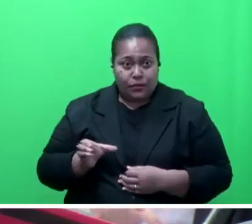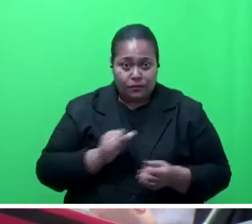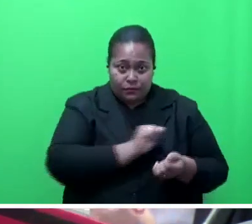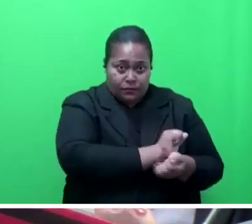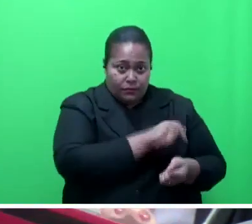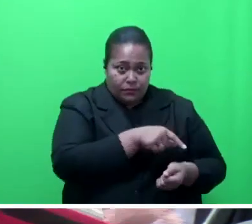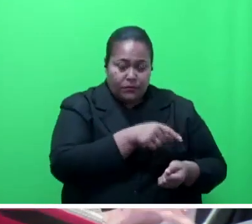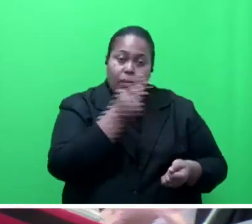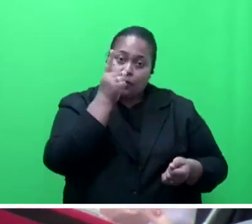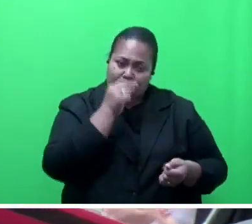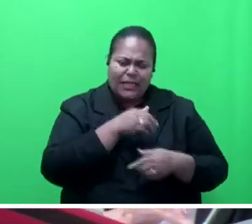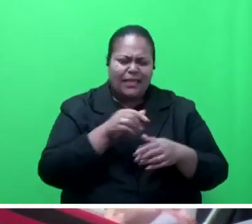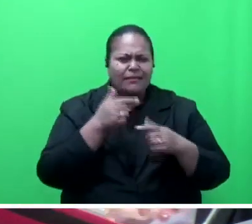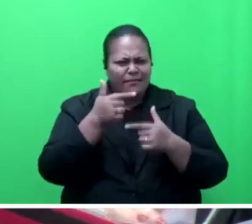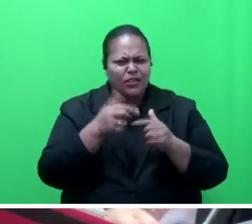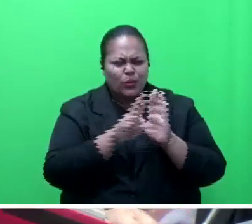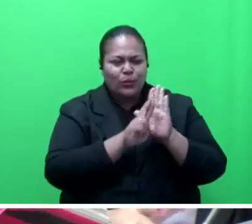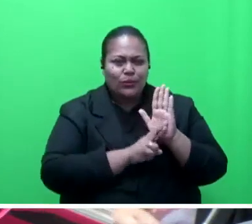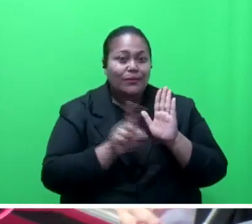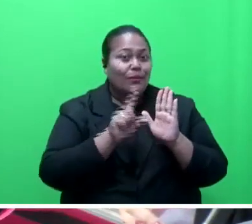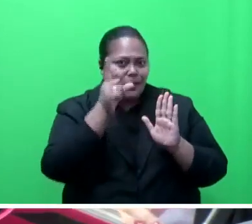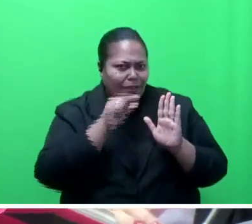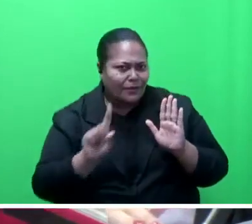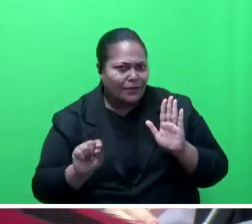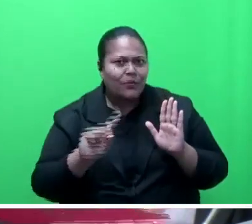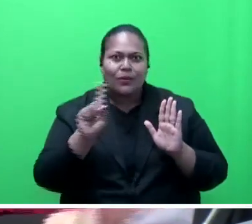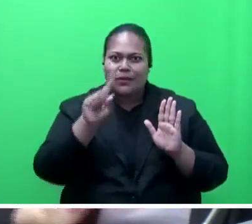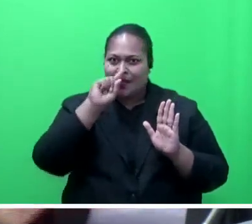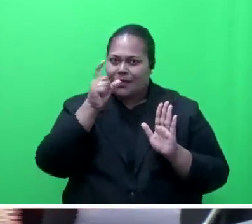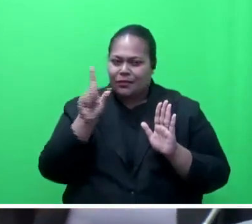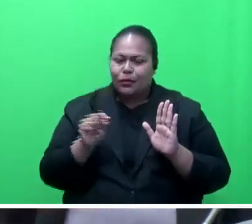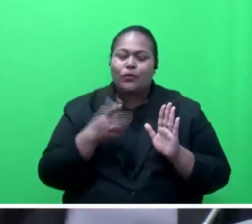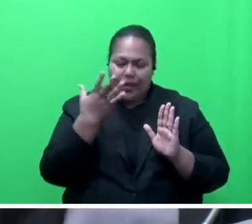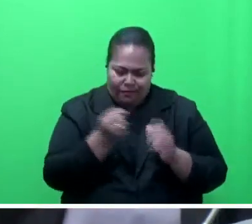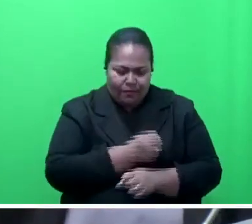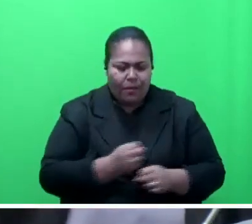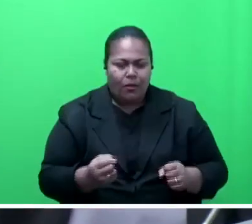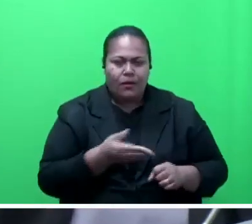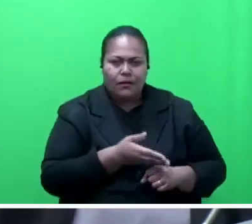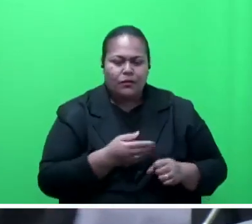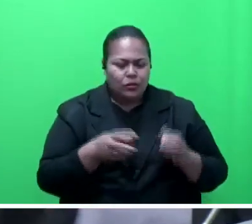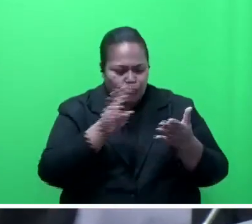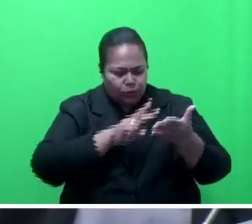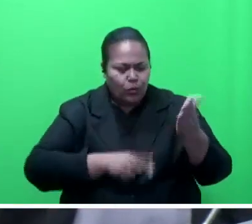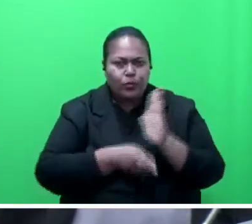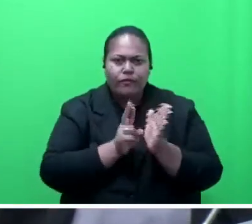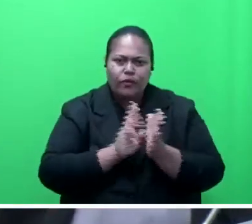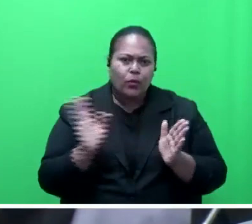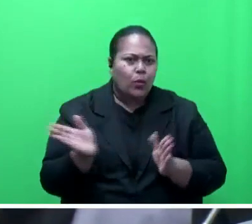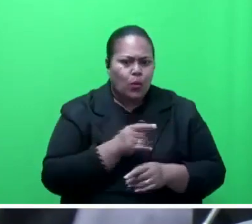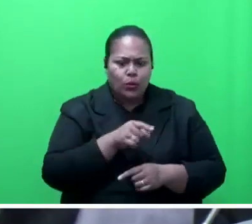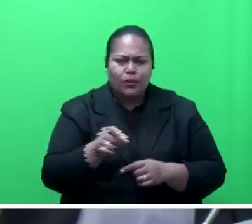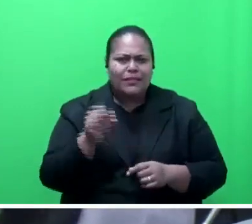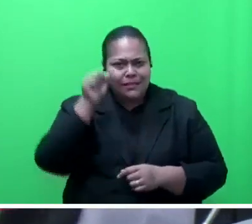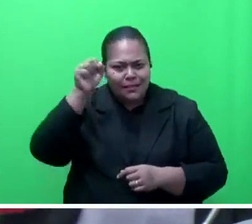can do, sir. The Commissioner, of course, shall have the power to review all proceedings heard by any supervisor or senior officer under